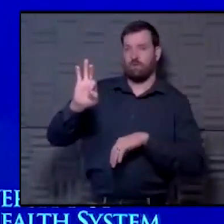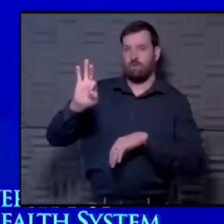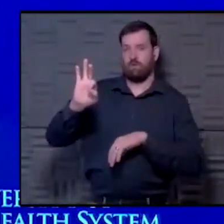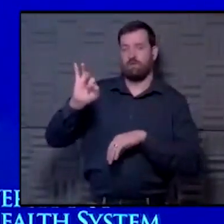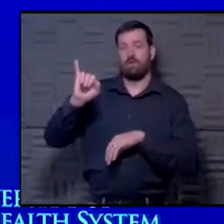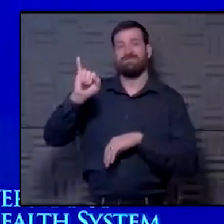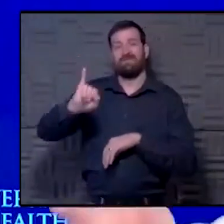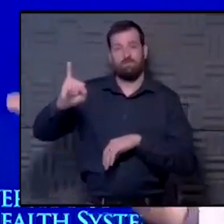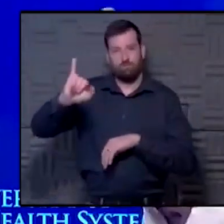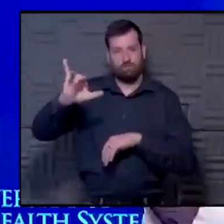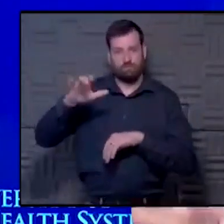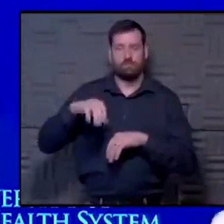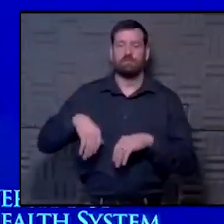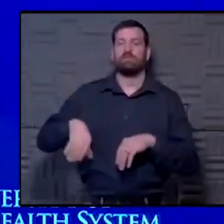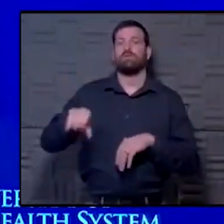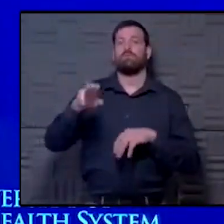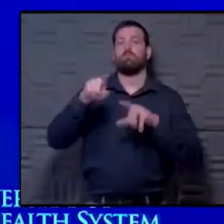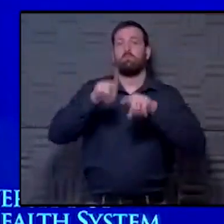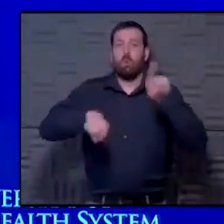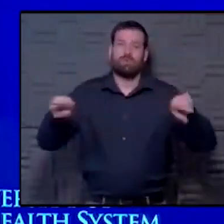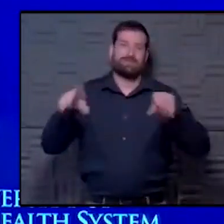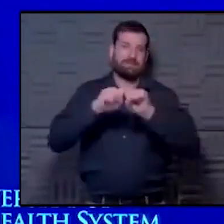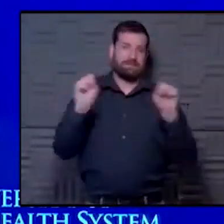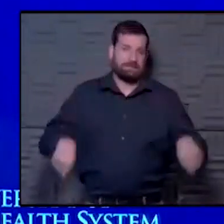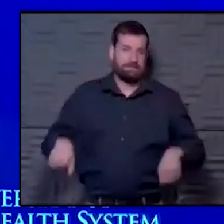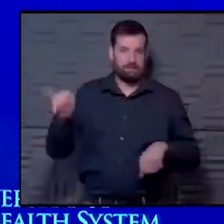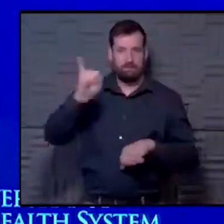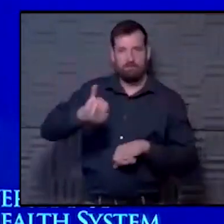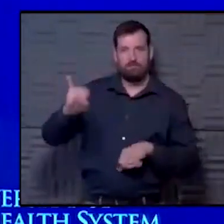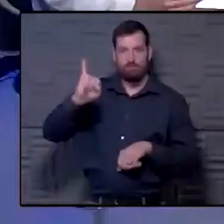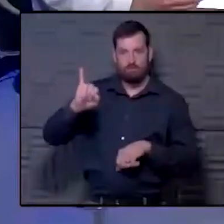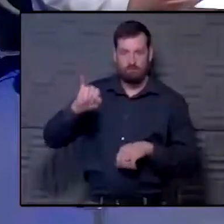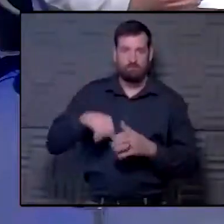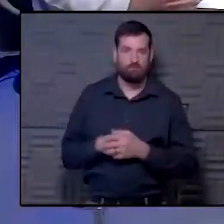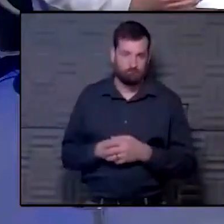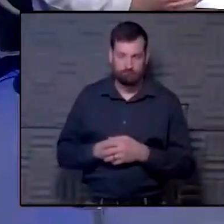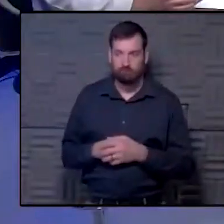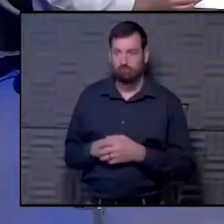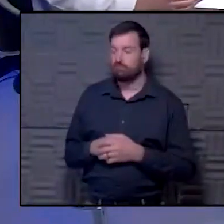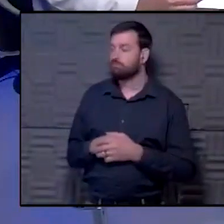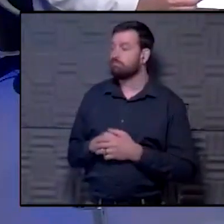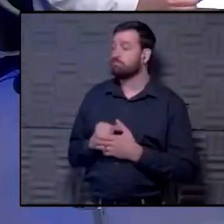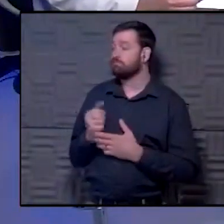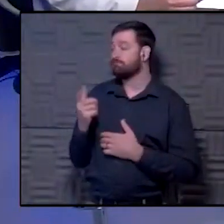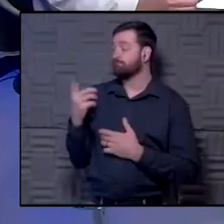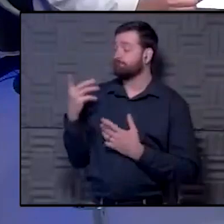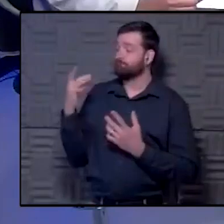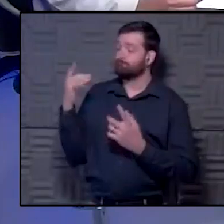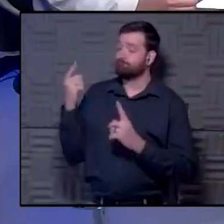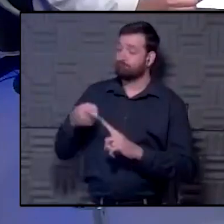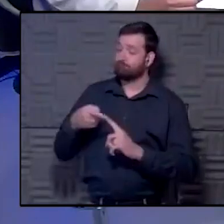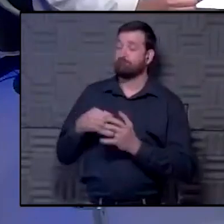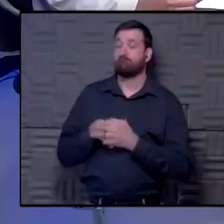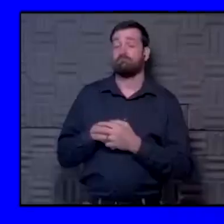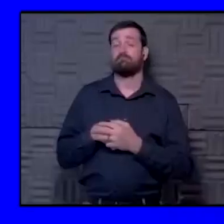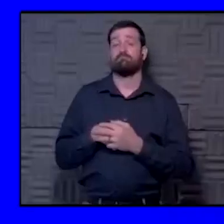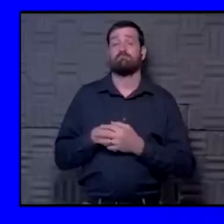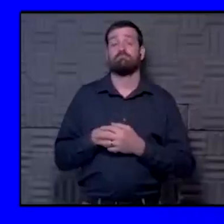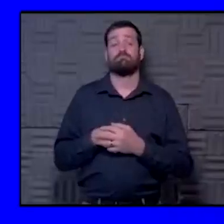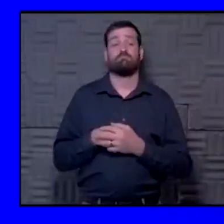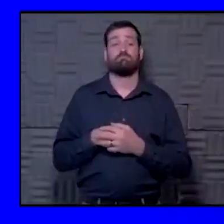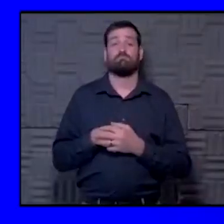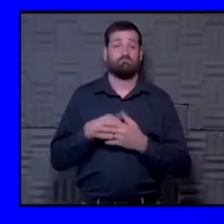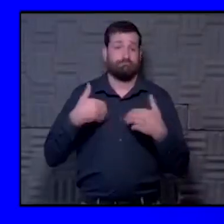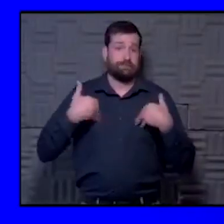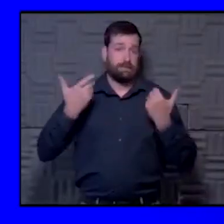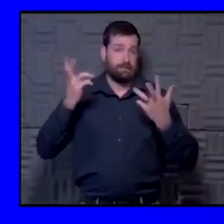time of infection. I think there's an article out about that today. Yeah, so I mean, it just goes to show that